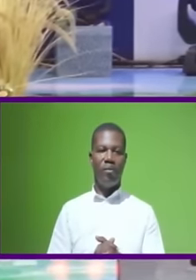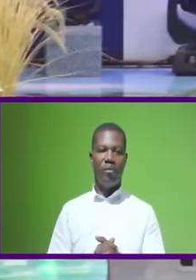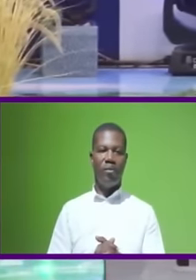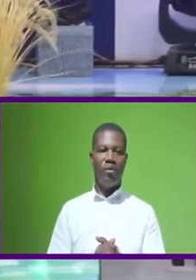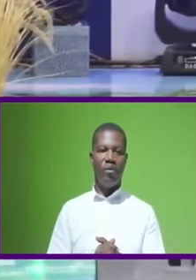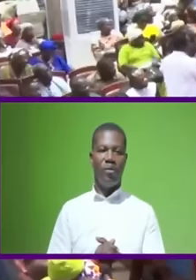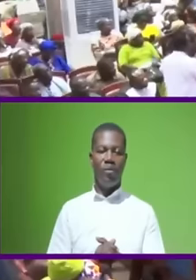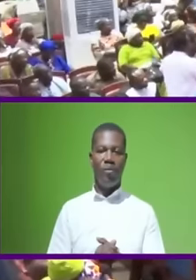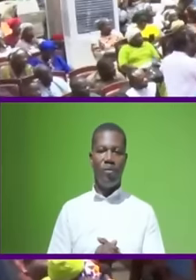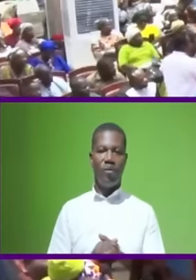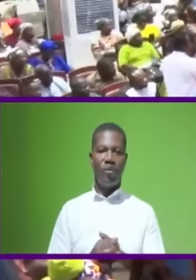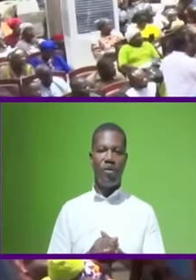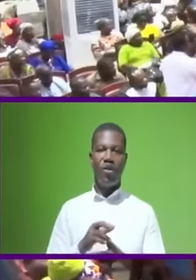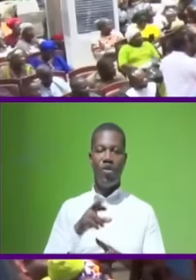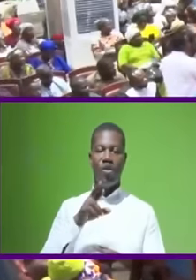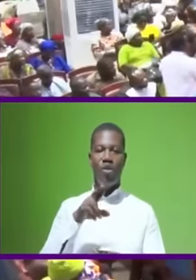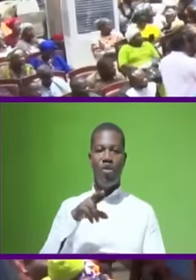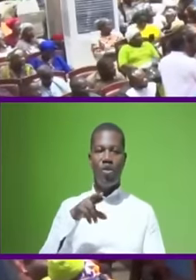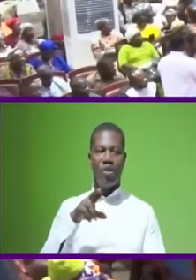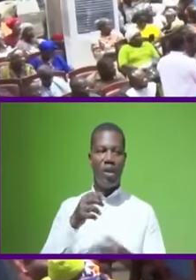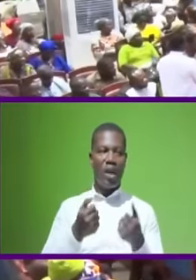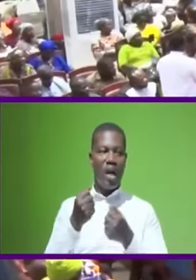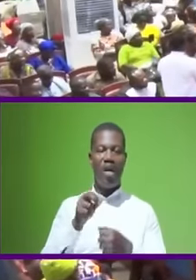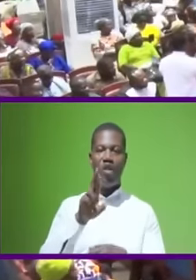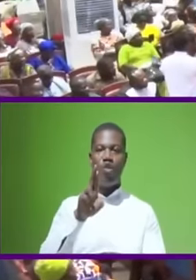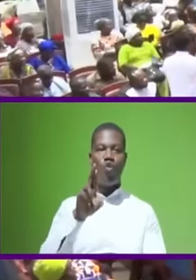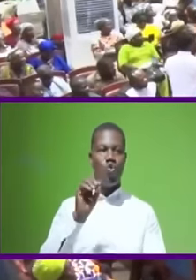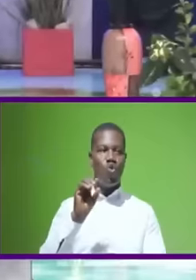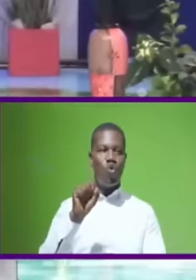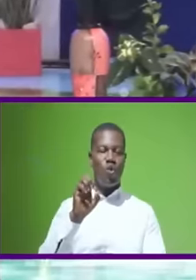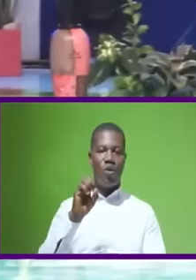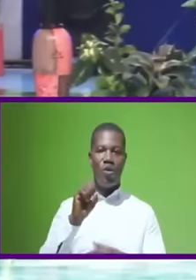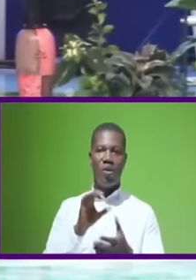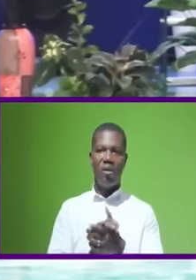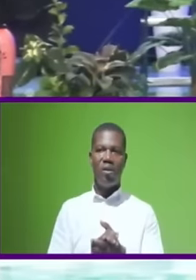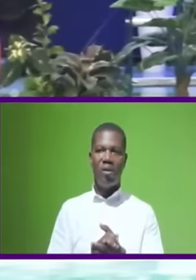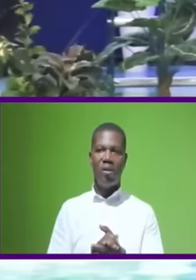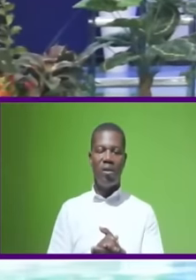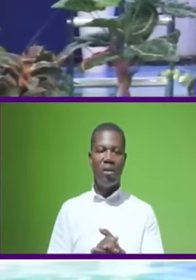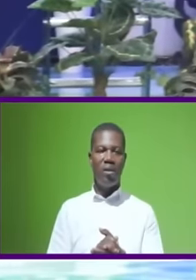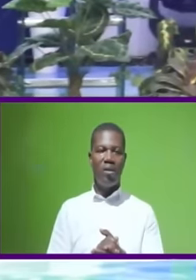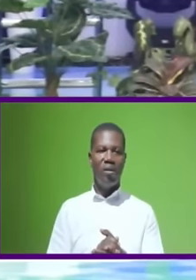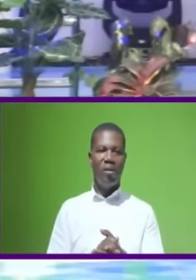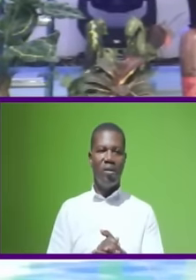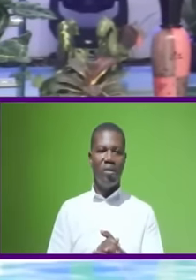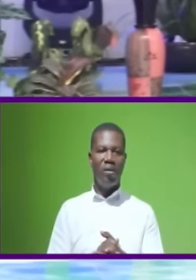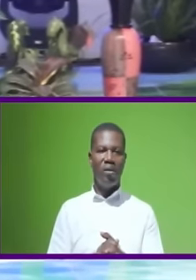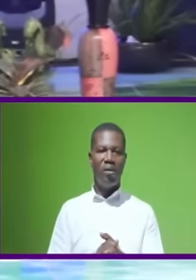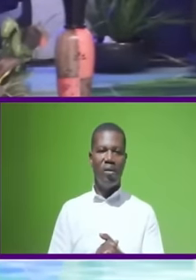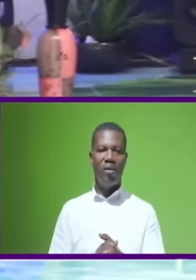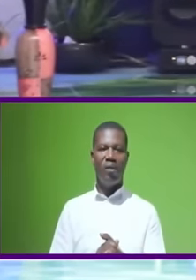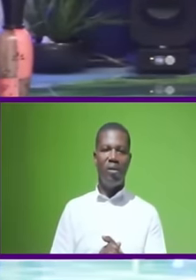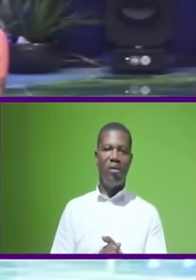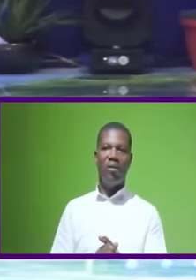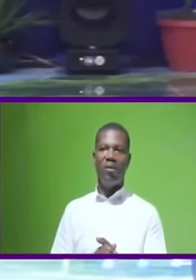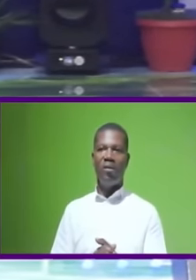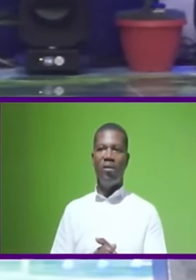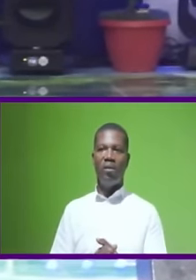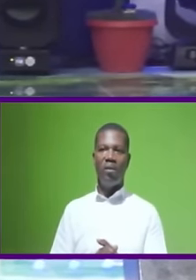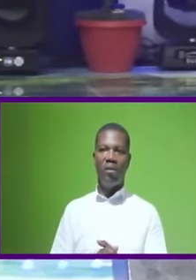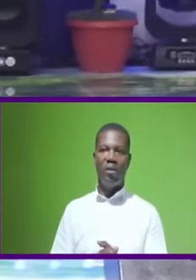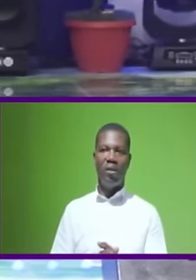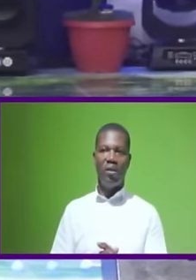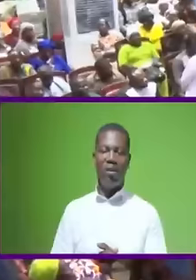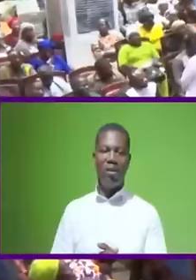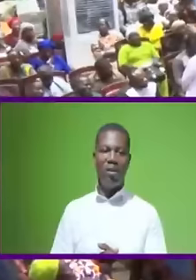young town. Don't they sell Rolls Royce? Cars need to be creating this. Mohan. Lamborghini.